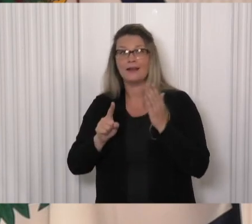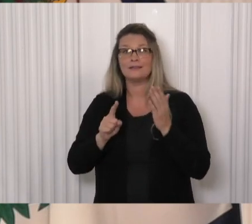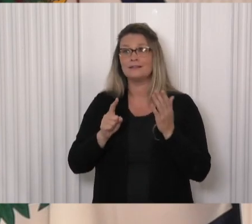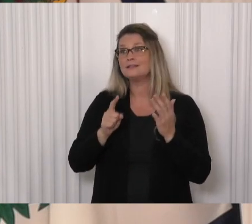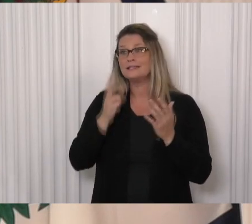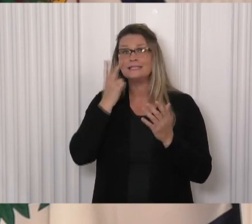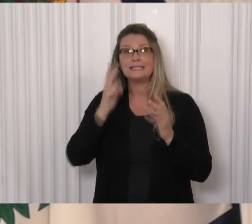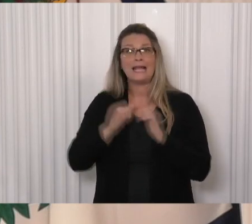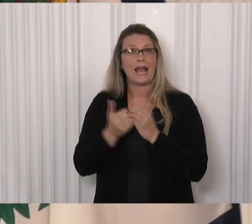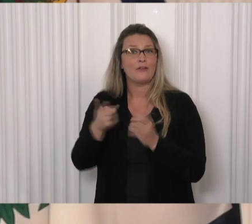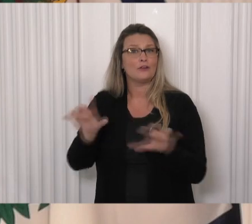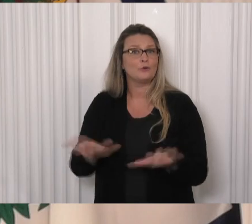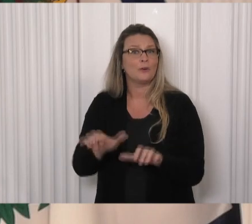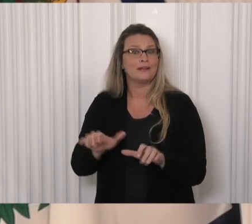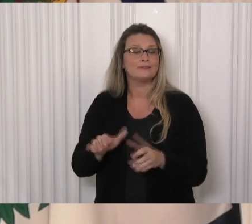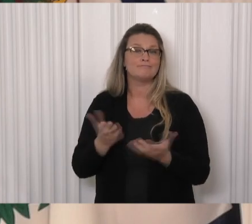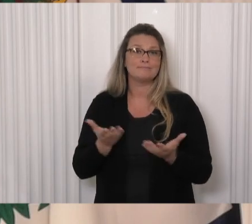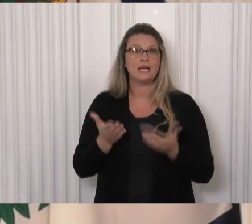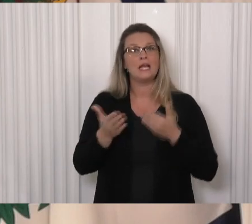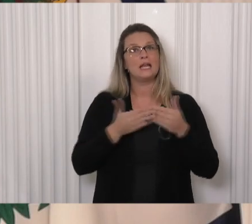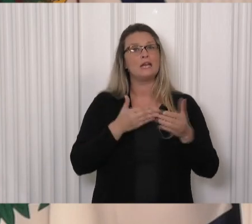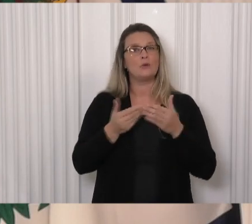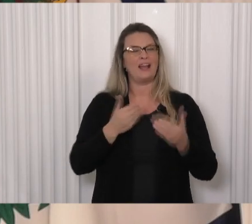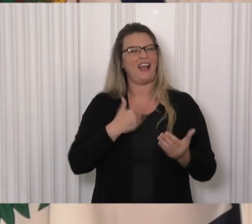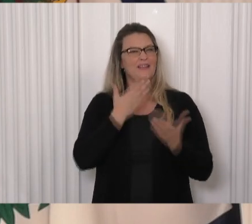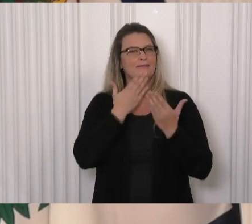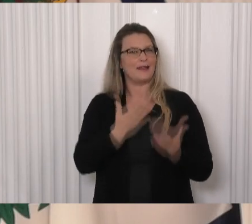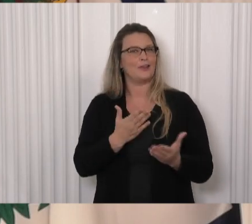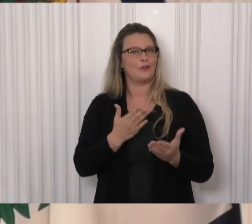call. But anyway, I thank you from the bottom of